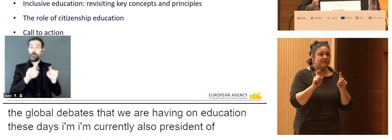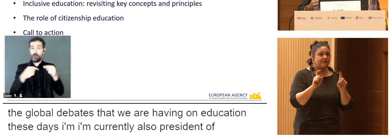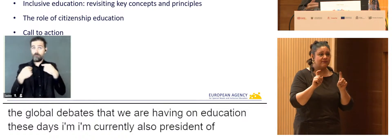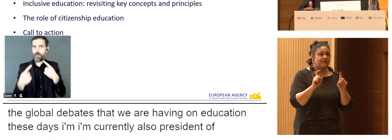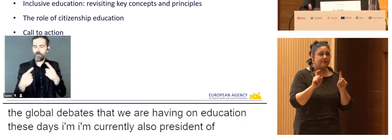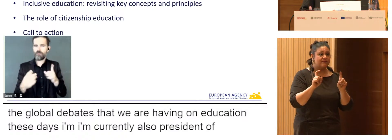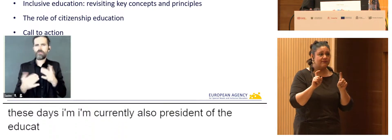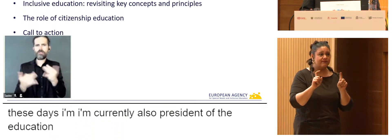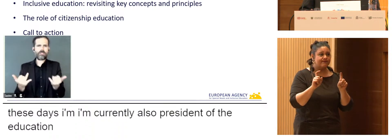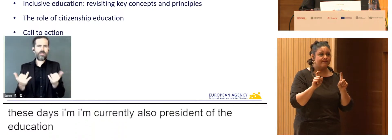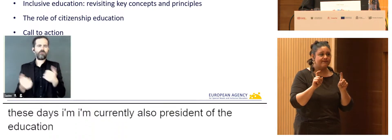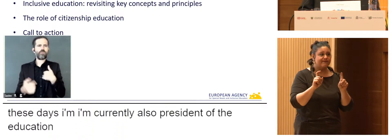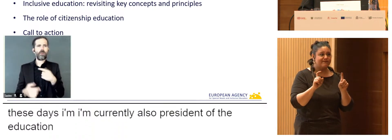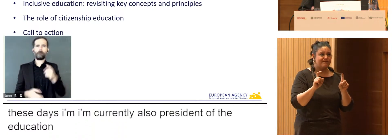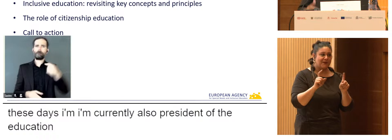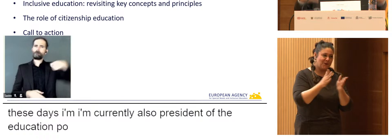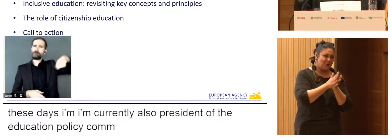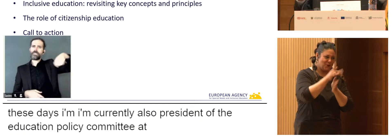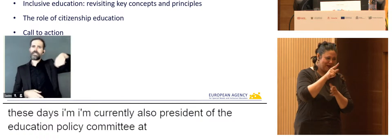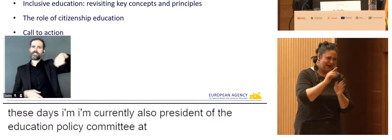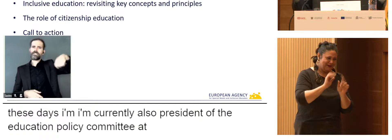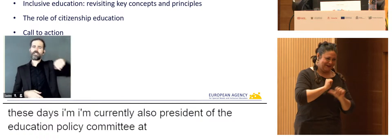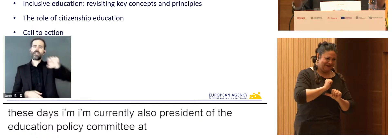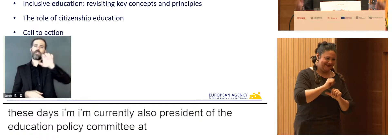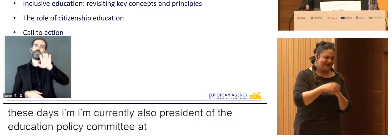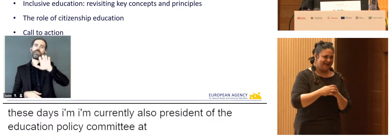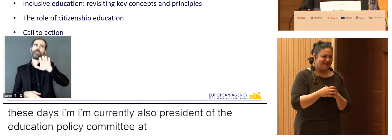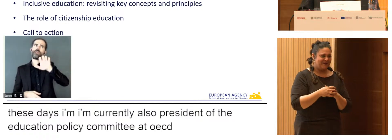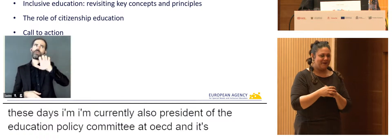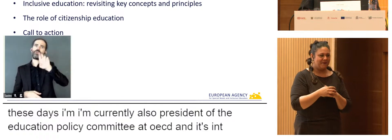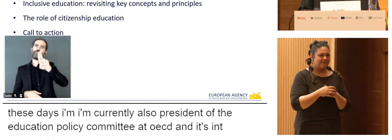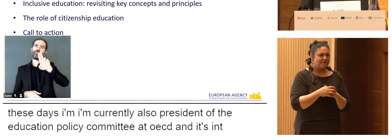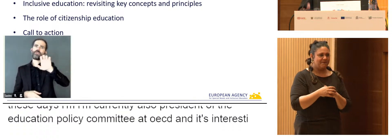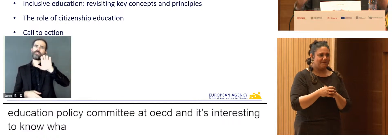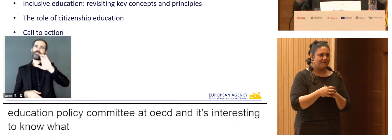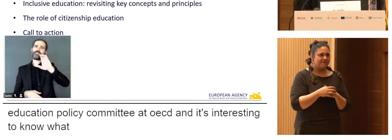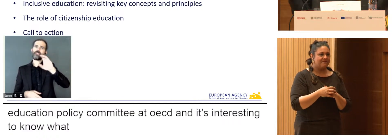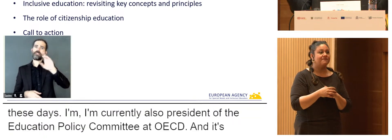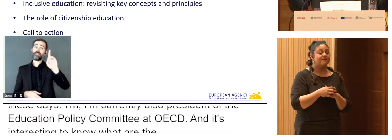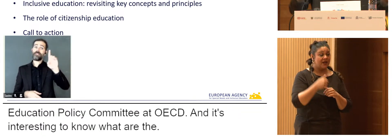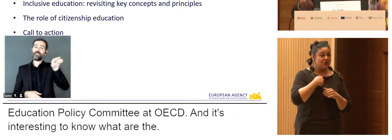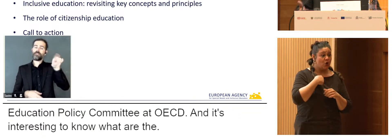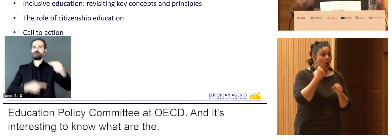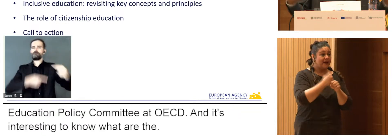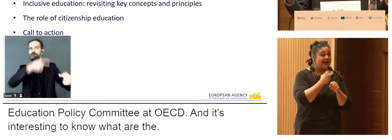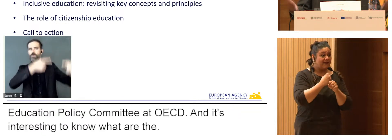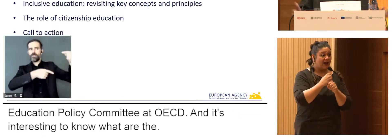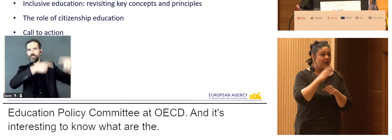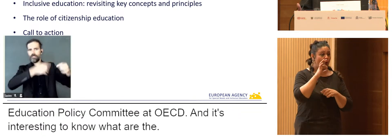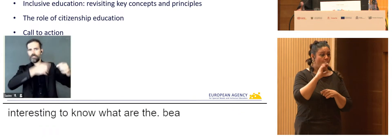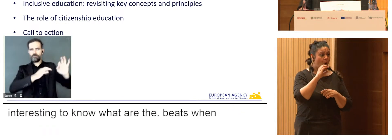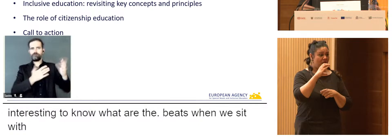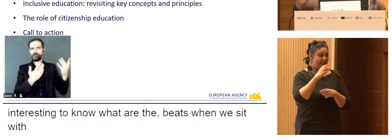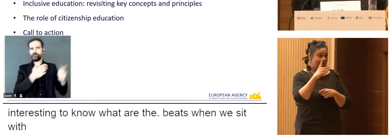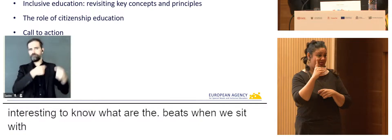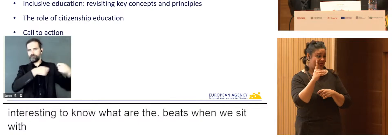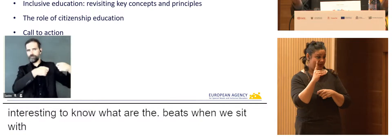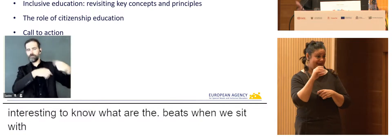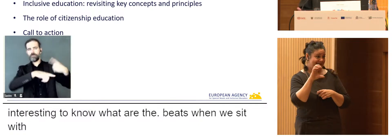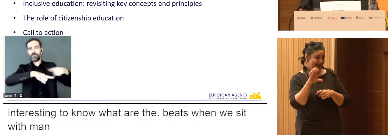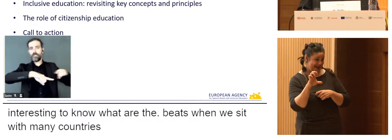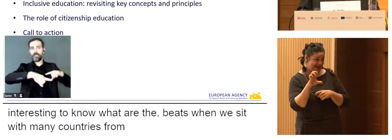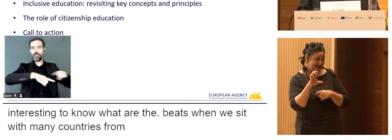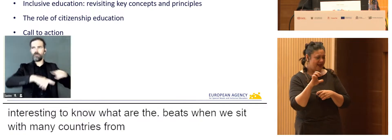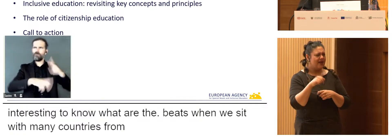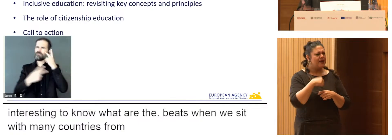Education Policy Committee at the OECD, and it's interesting to know what are the debates when we sit with many countries from many